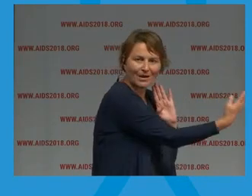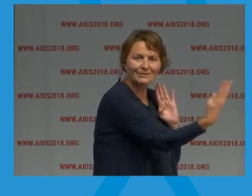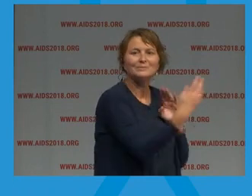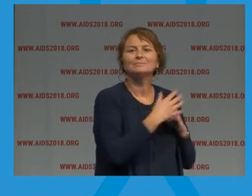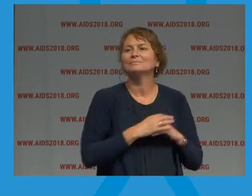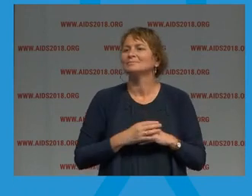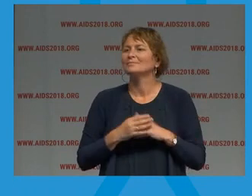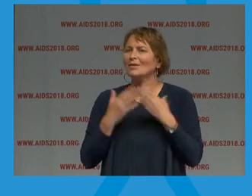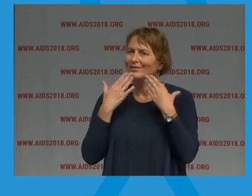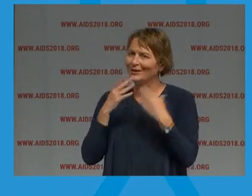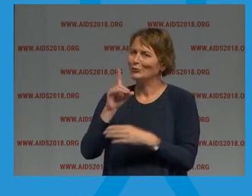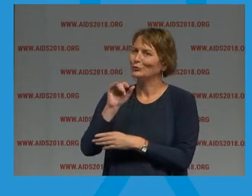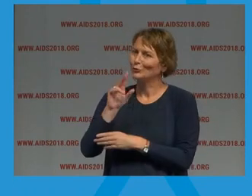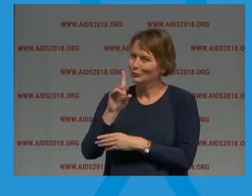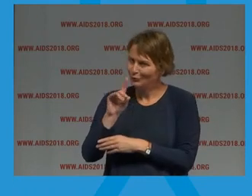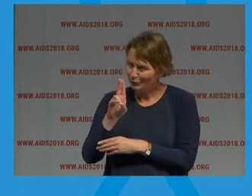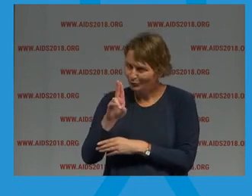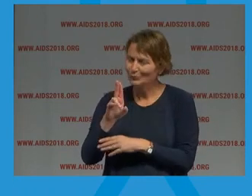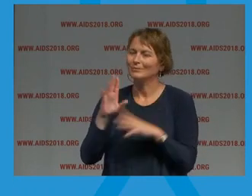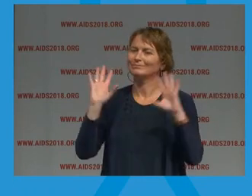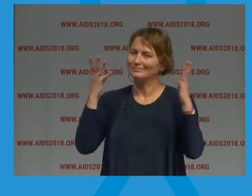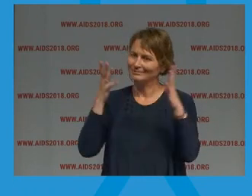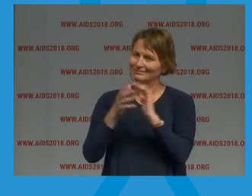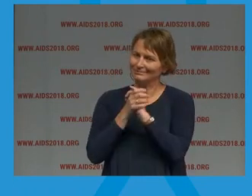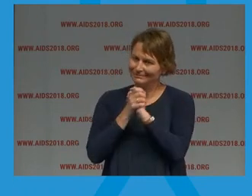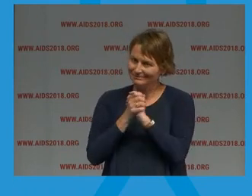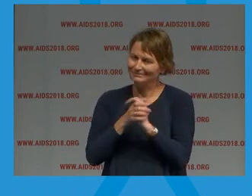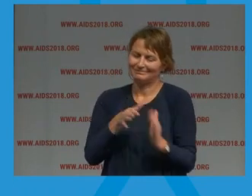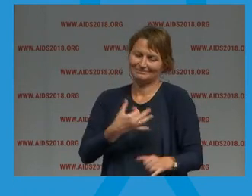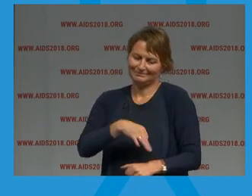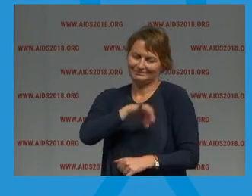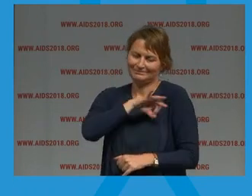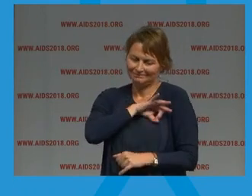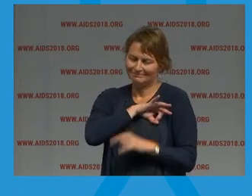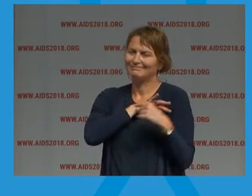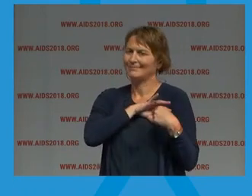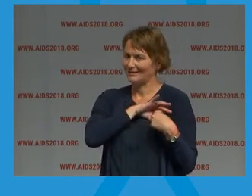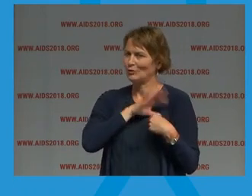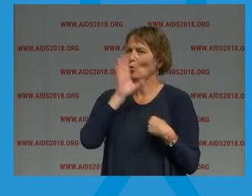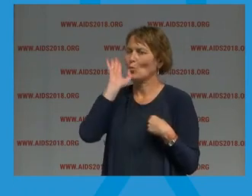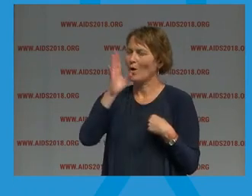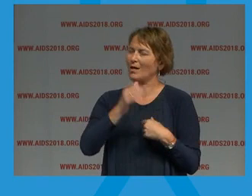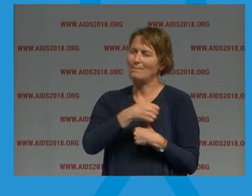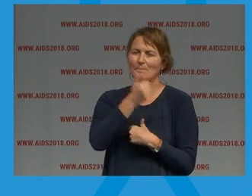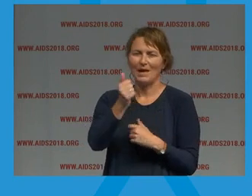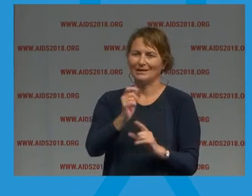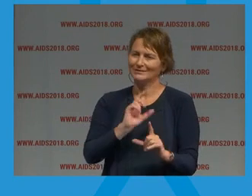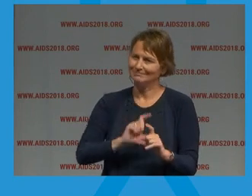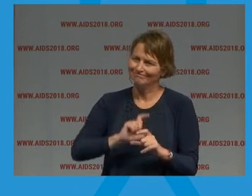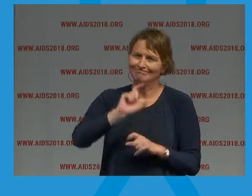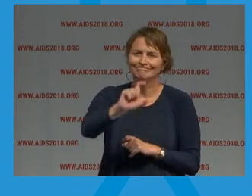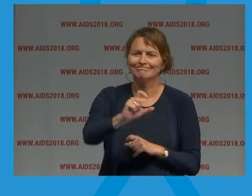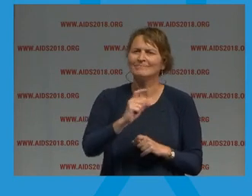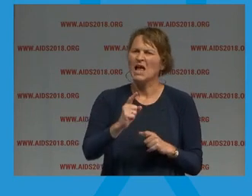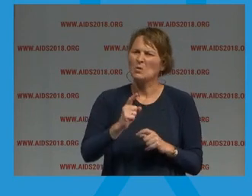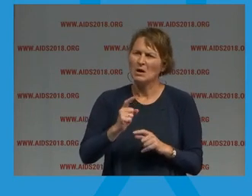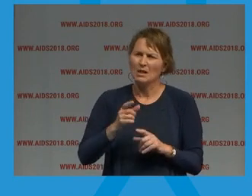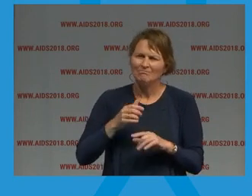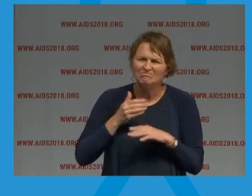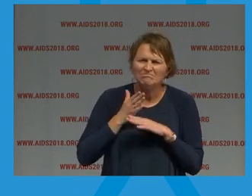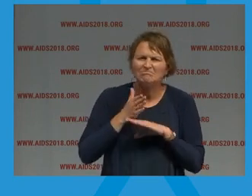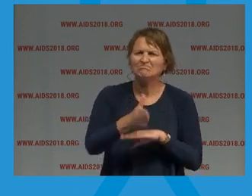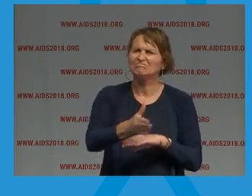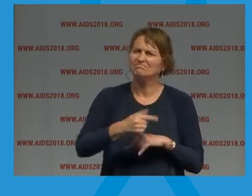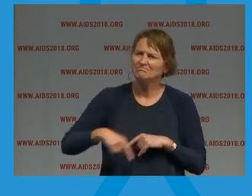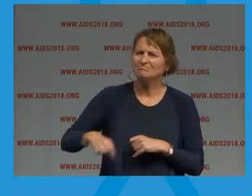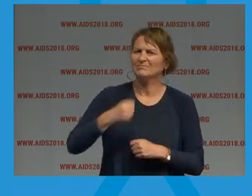once again, congratulations. I know that you will put the prize to great use and continue the big fight. And thank you